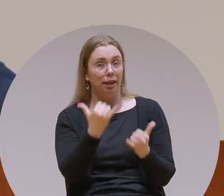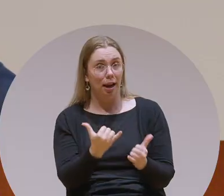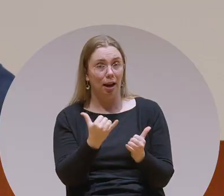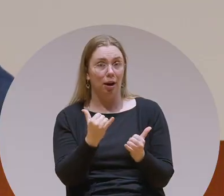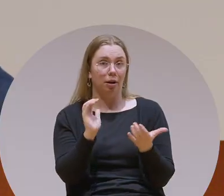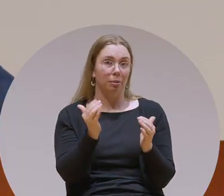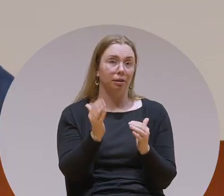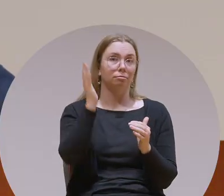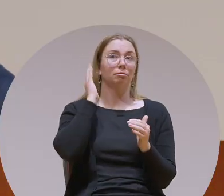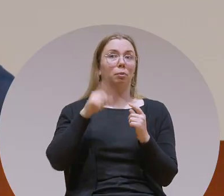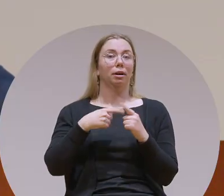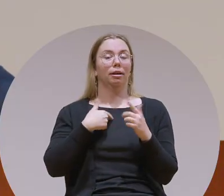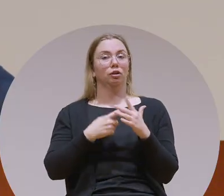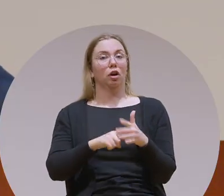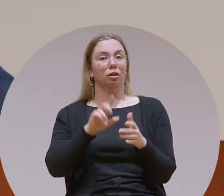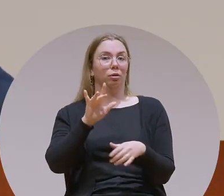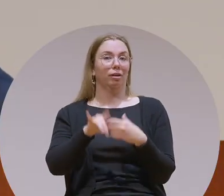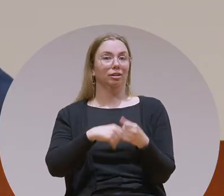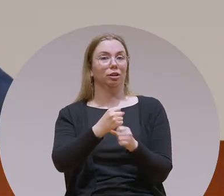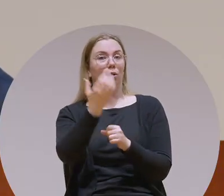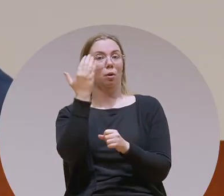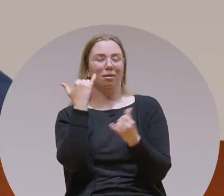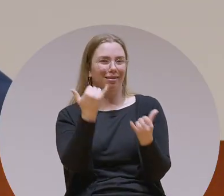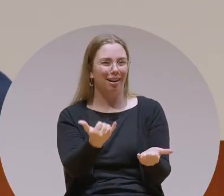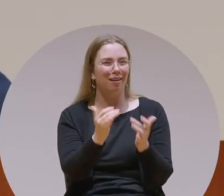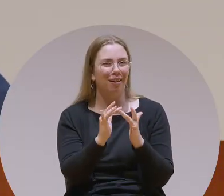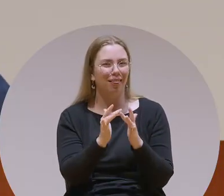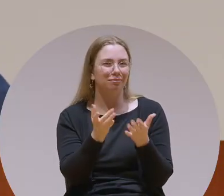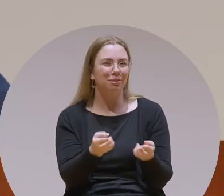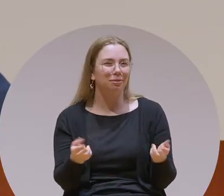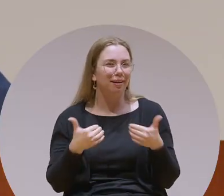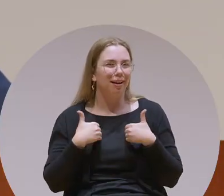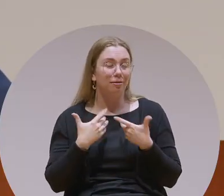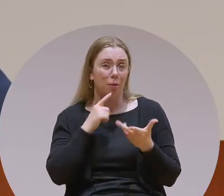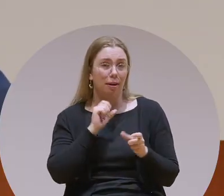ago, is there are unbelievably good online resources. So the catalog I